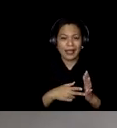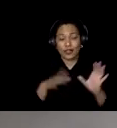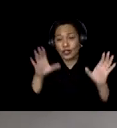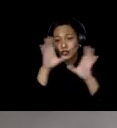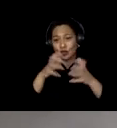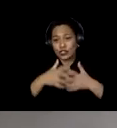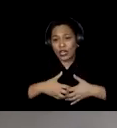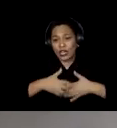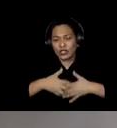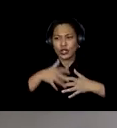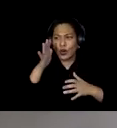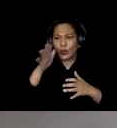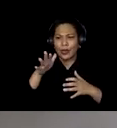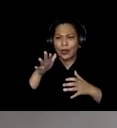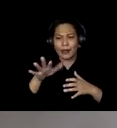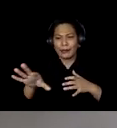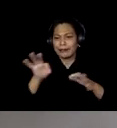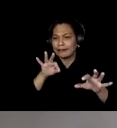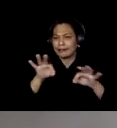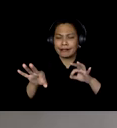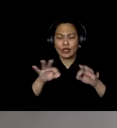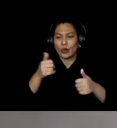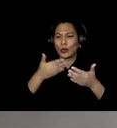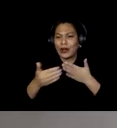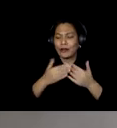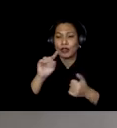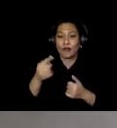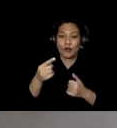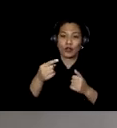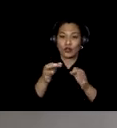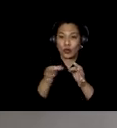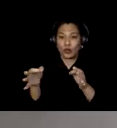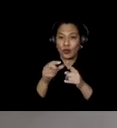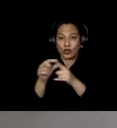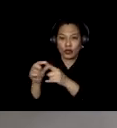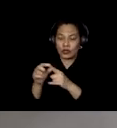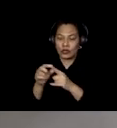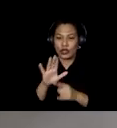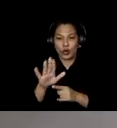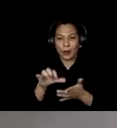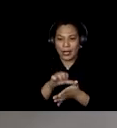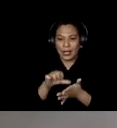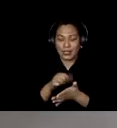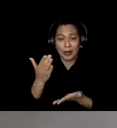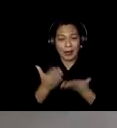pull sort of the first bits of content text that's on that page, which might not be